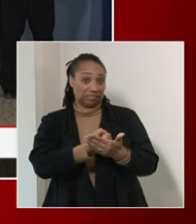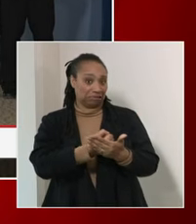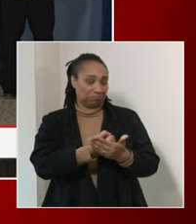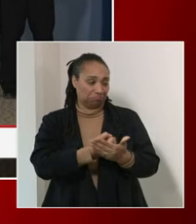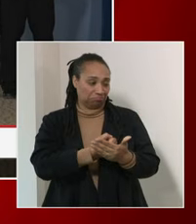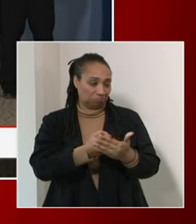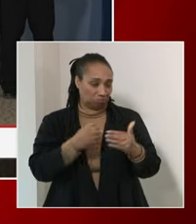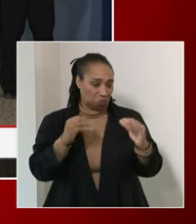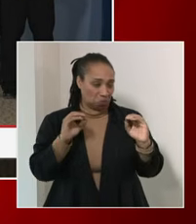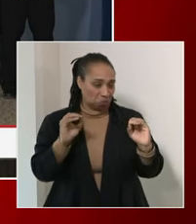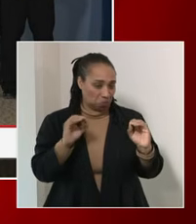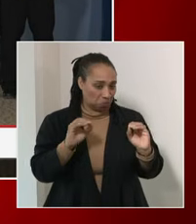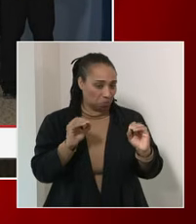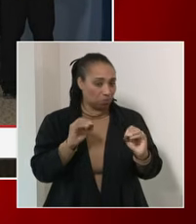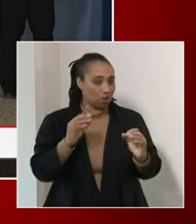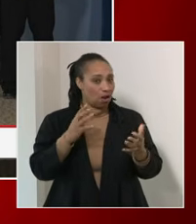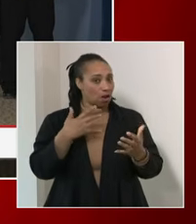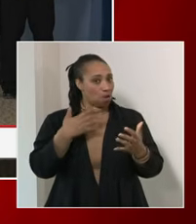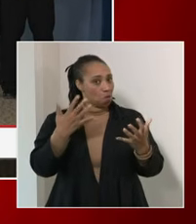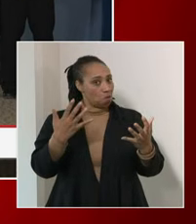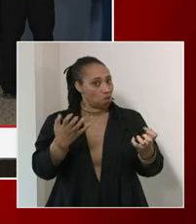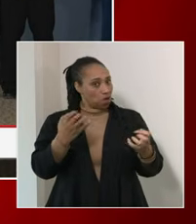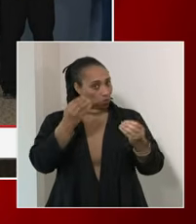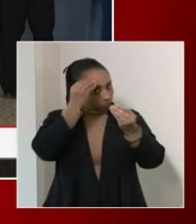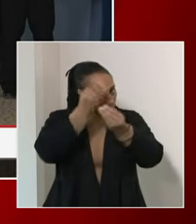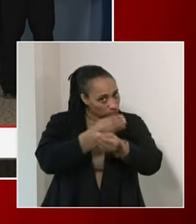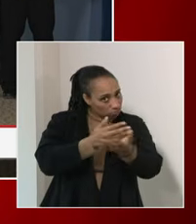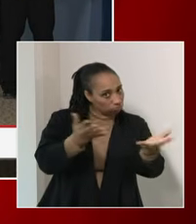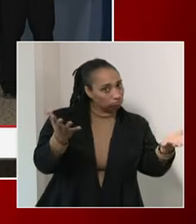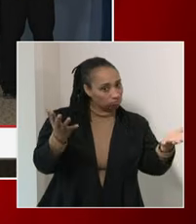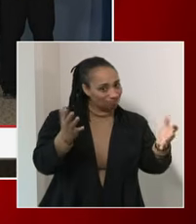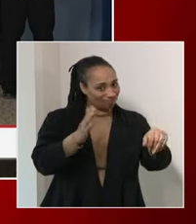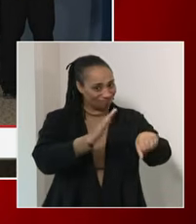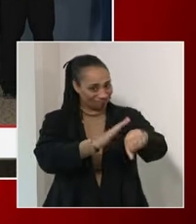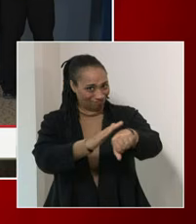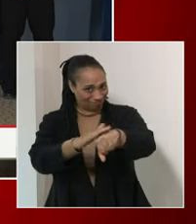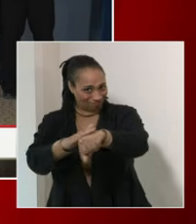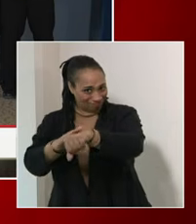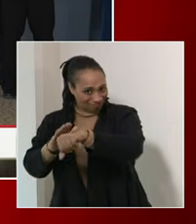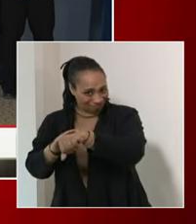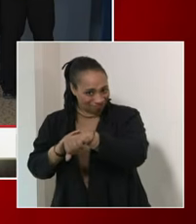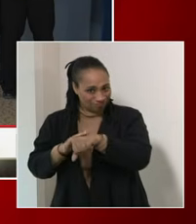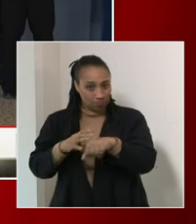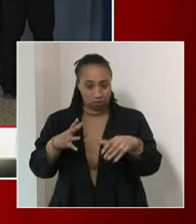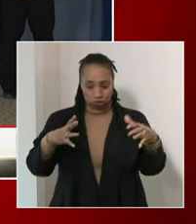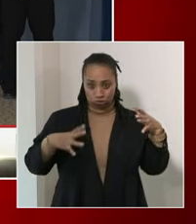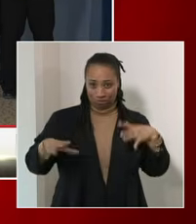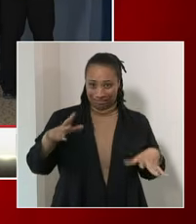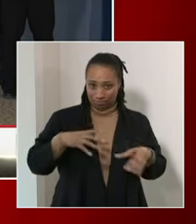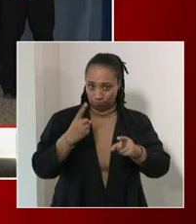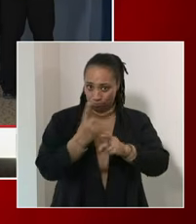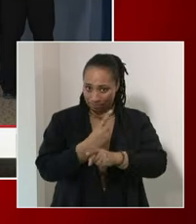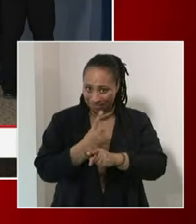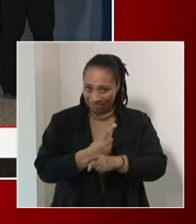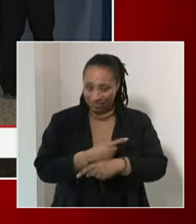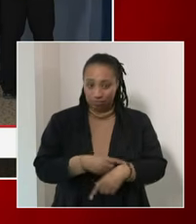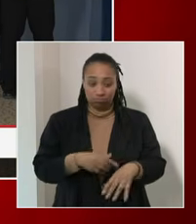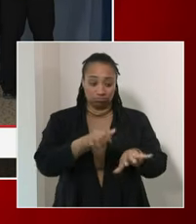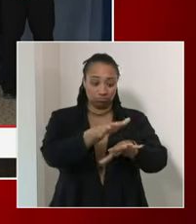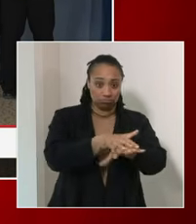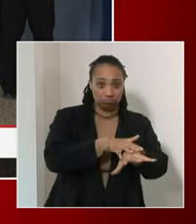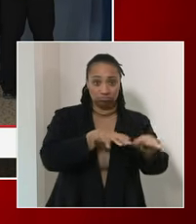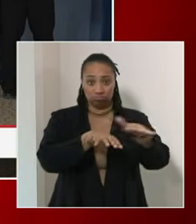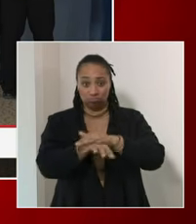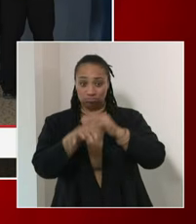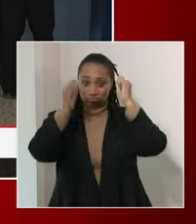remind everybody to take breaks while you're doing it, dress appropriately. You can still get dehydrated in this weather, so you